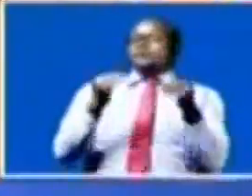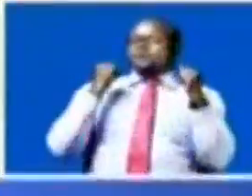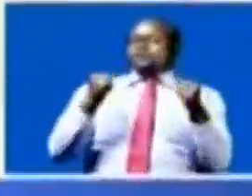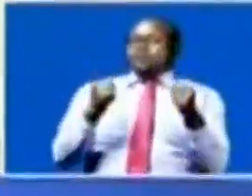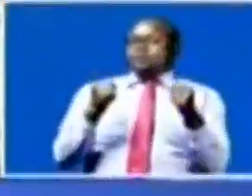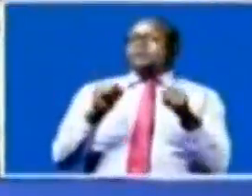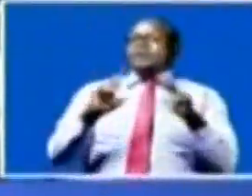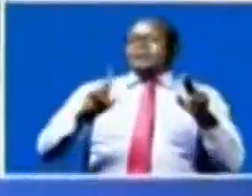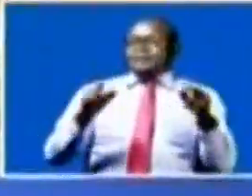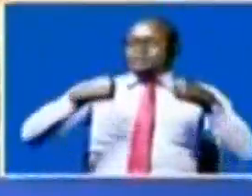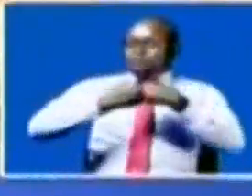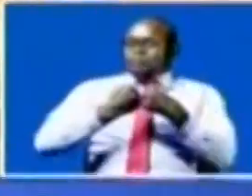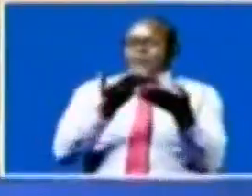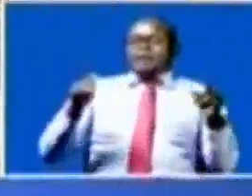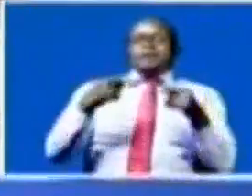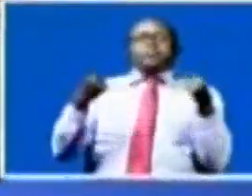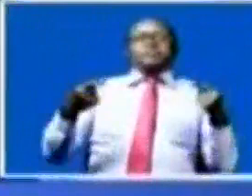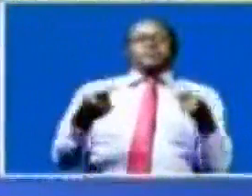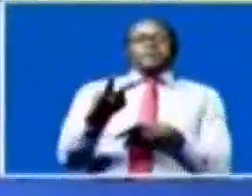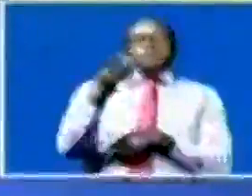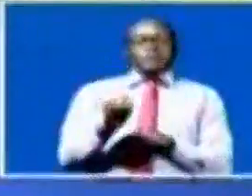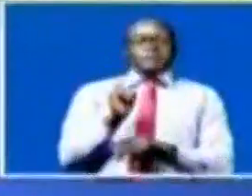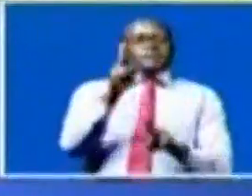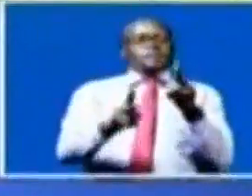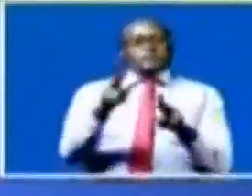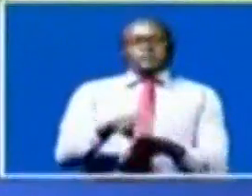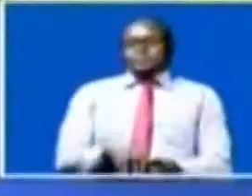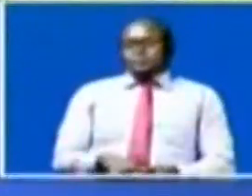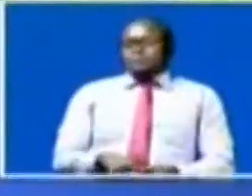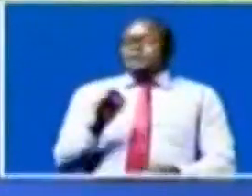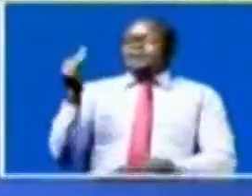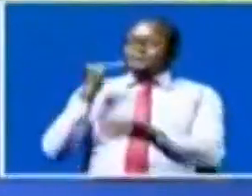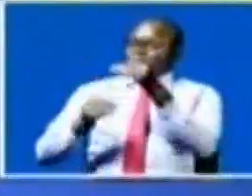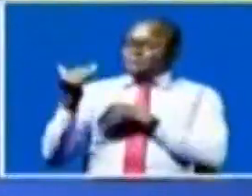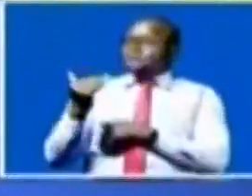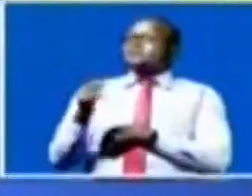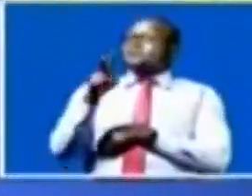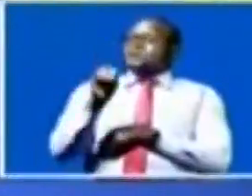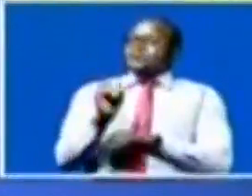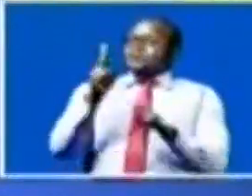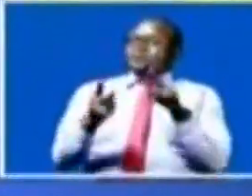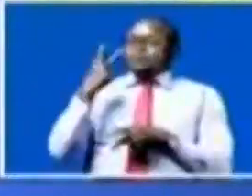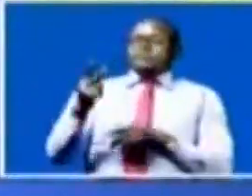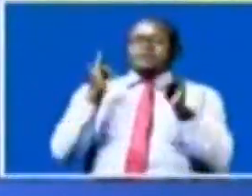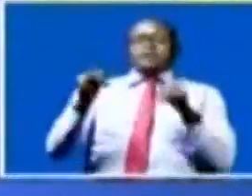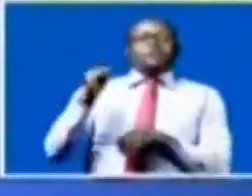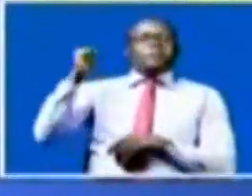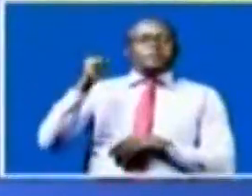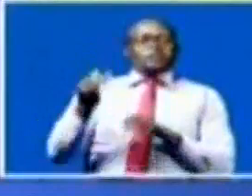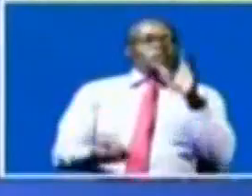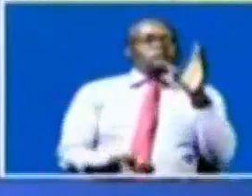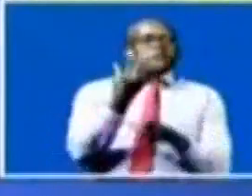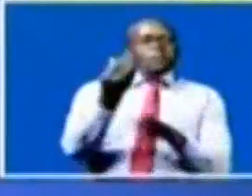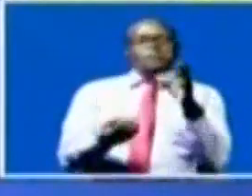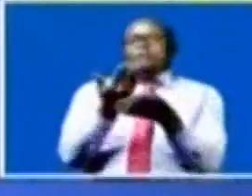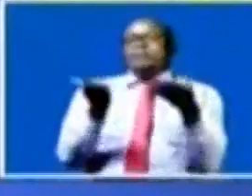force ready to face any opposition come 2022. If history is anything to go by, 2022 will see new political formations.